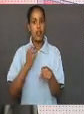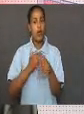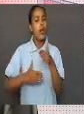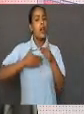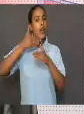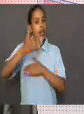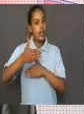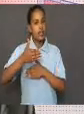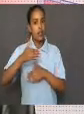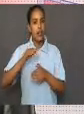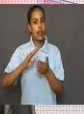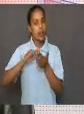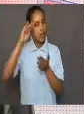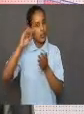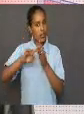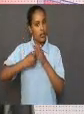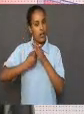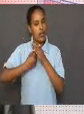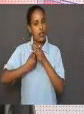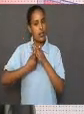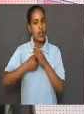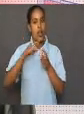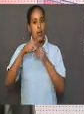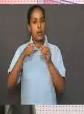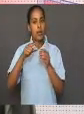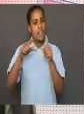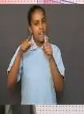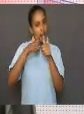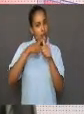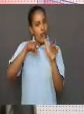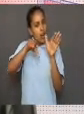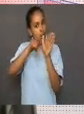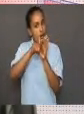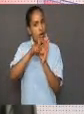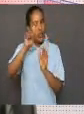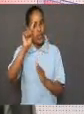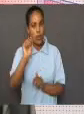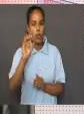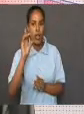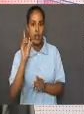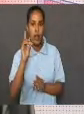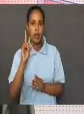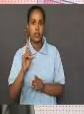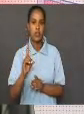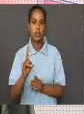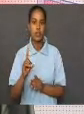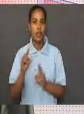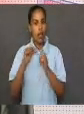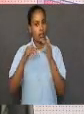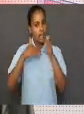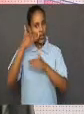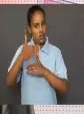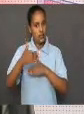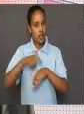next lesson, we will begin learning about the first law of thermodynamics.